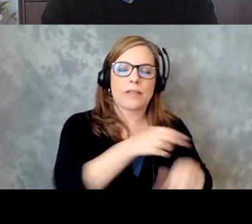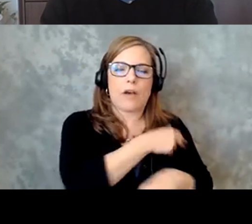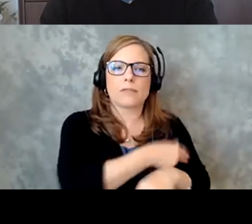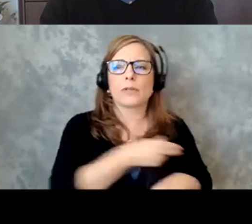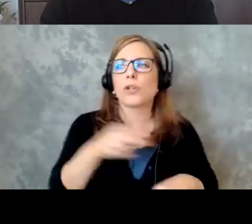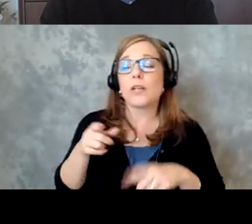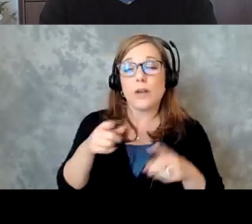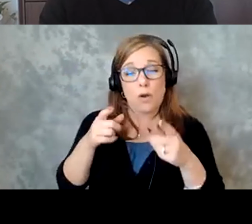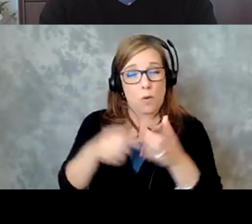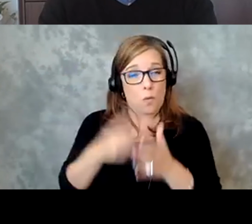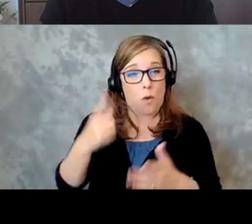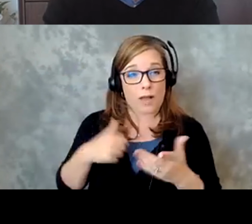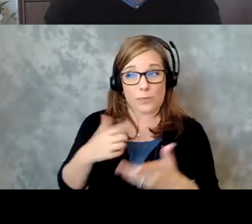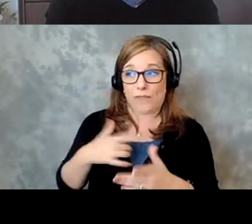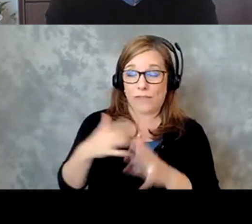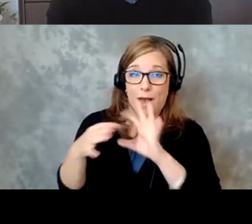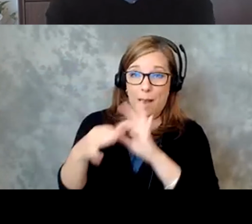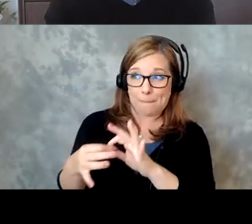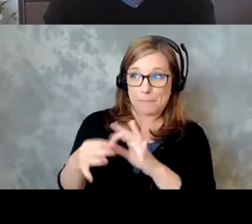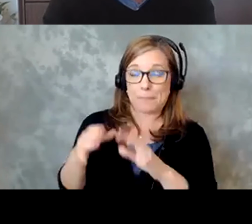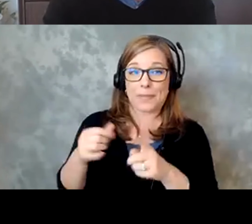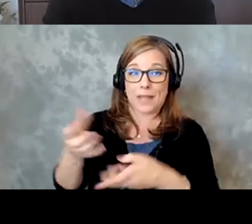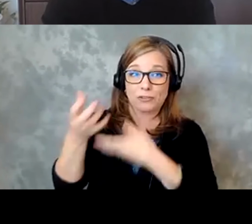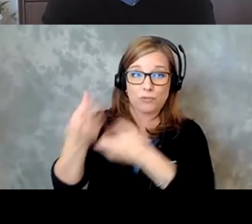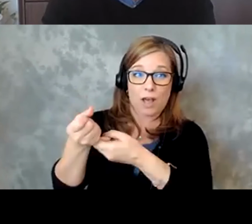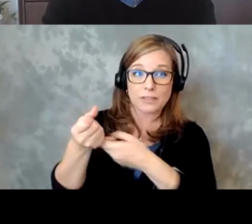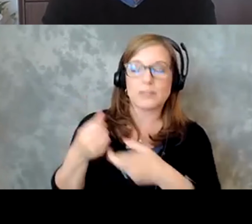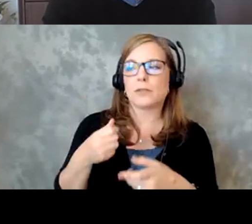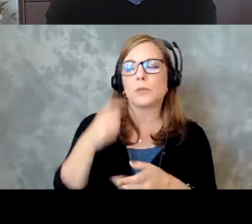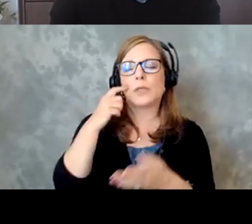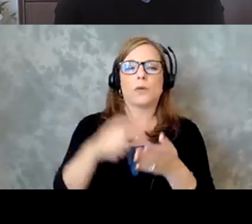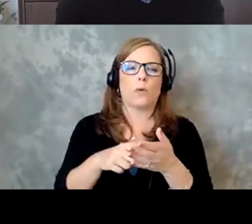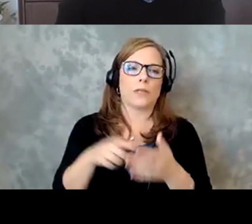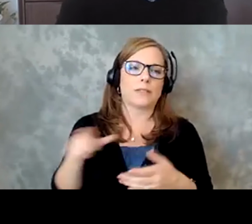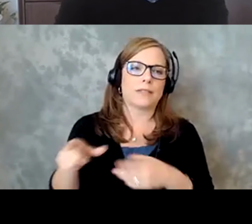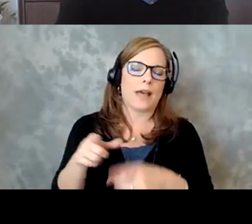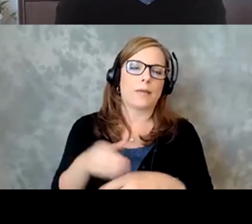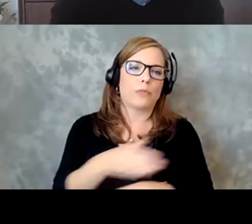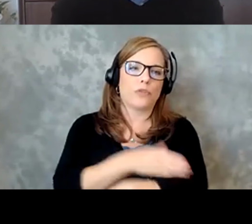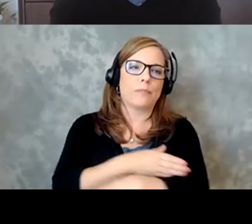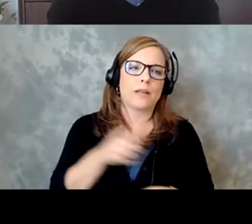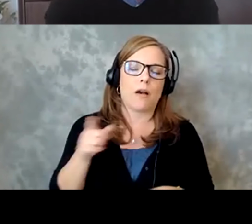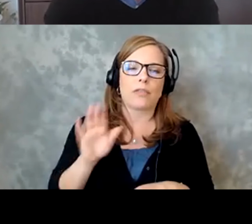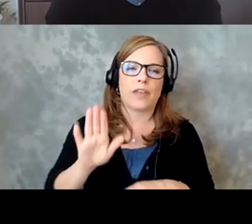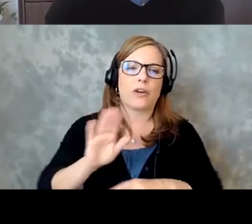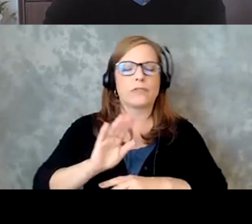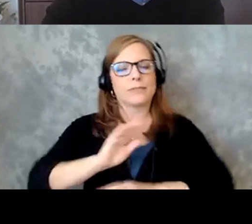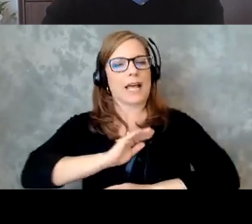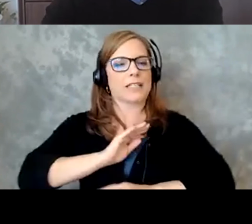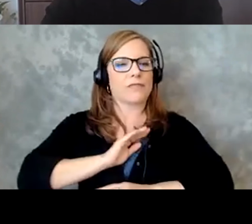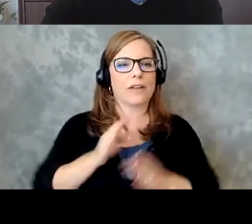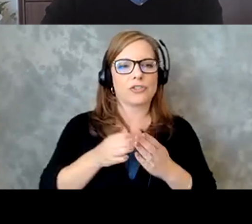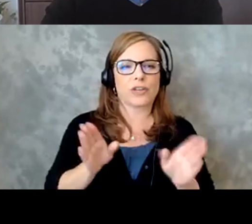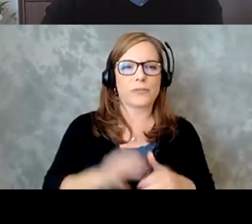notice a major improvement on participant satisfaction. So, and I'll stop there just so that we can give other panelists some